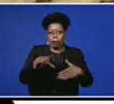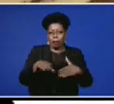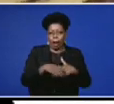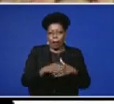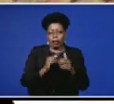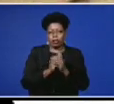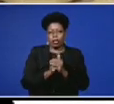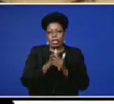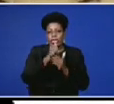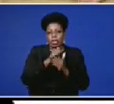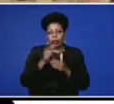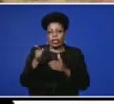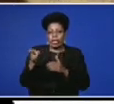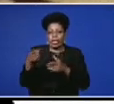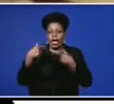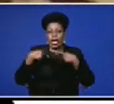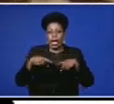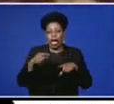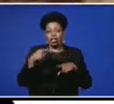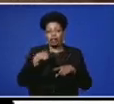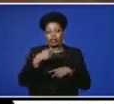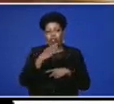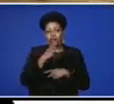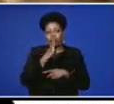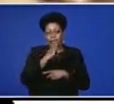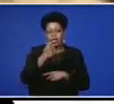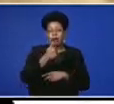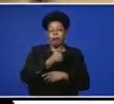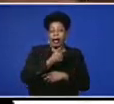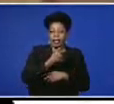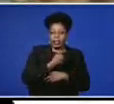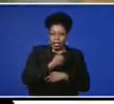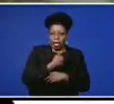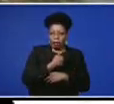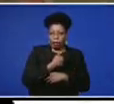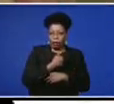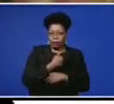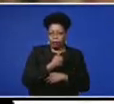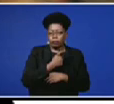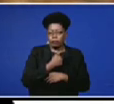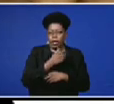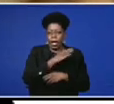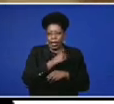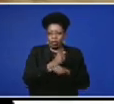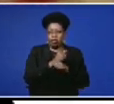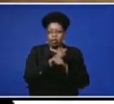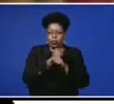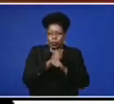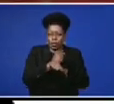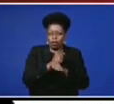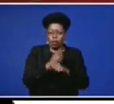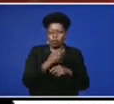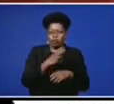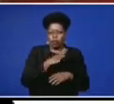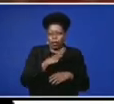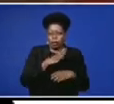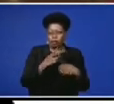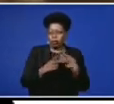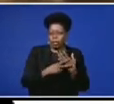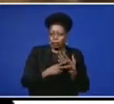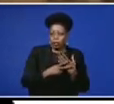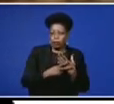is he allows me to be me, but still with a sense of security. And we are